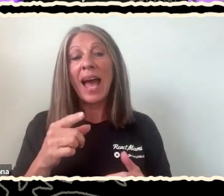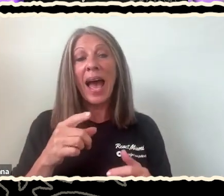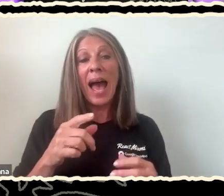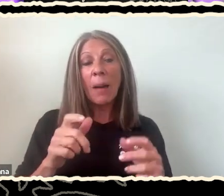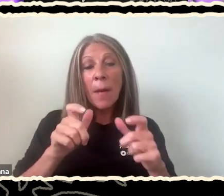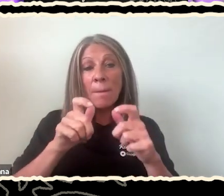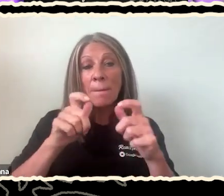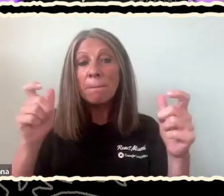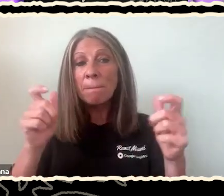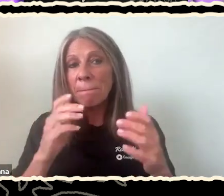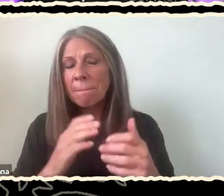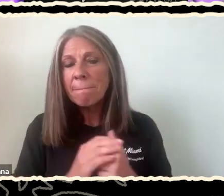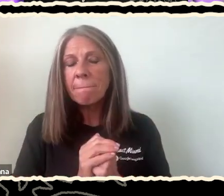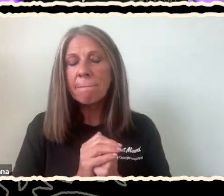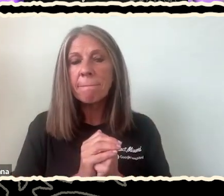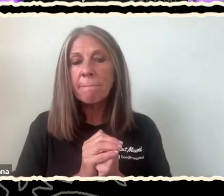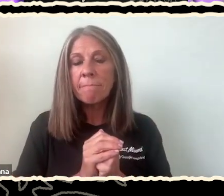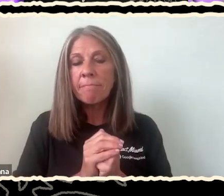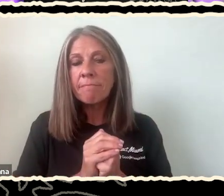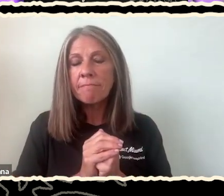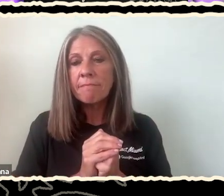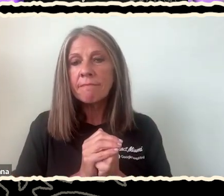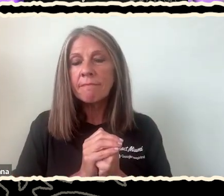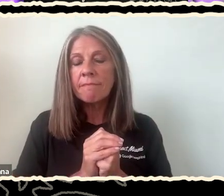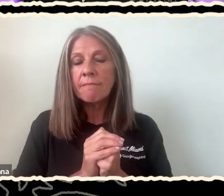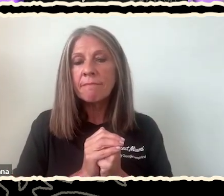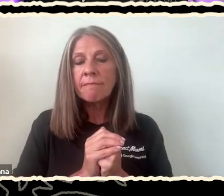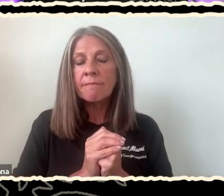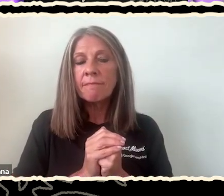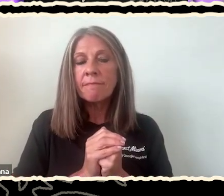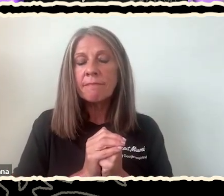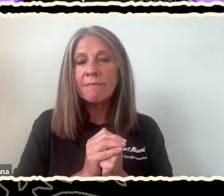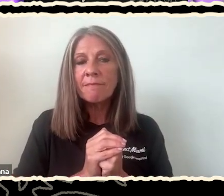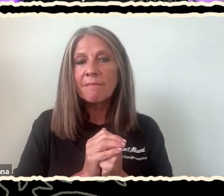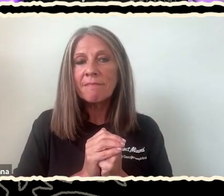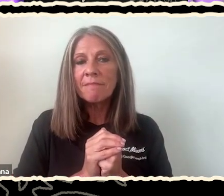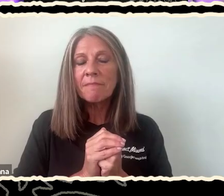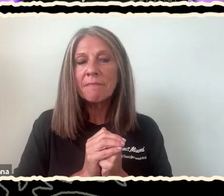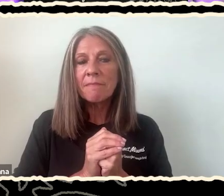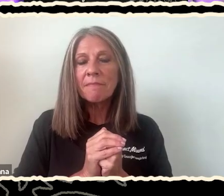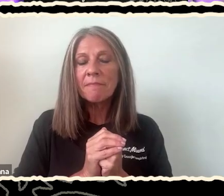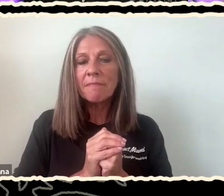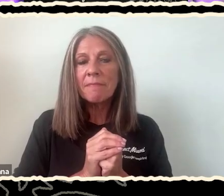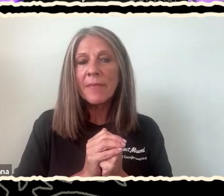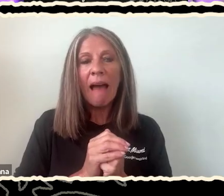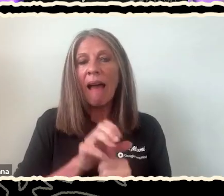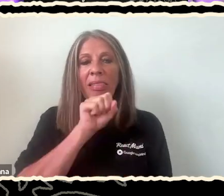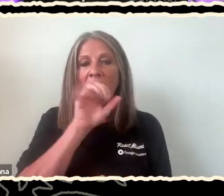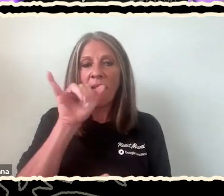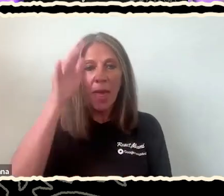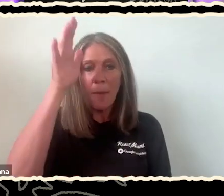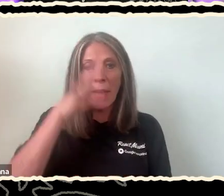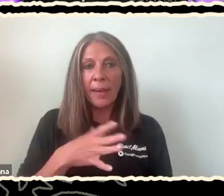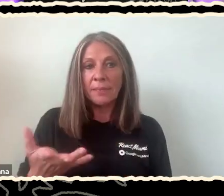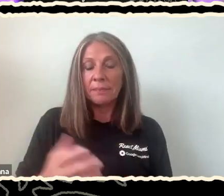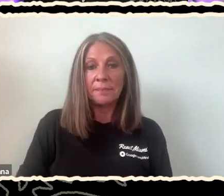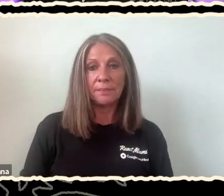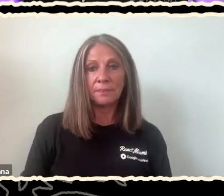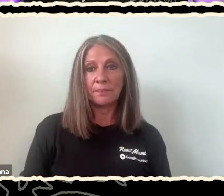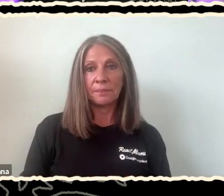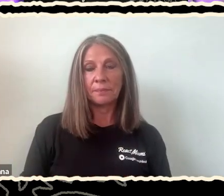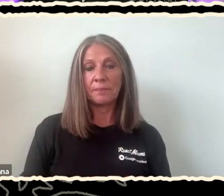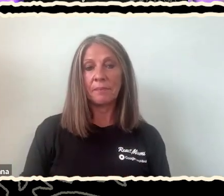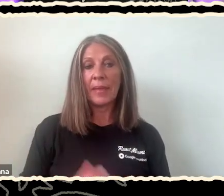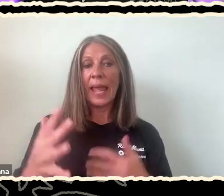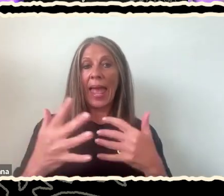huge F1 enthusiast and particularly a Verstappen fan. There you go. I simply love that man.